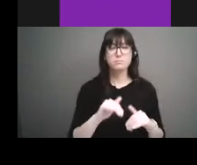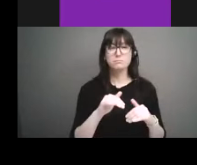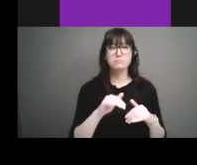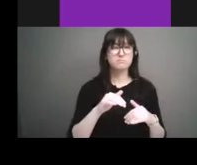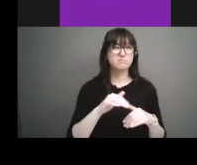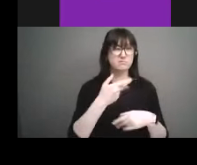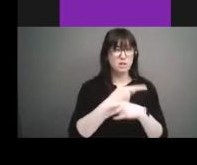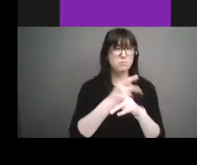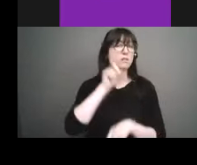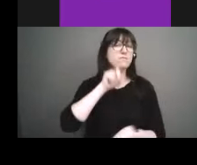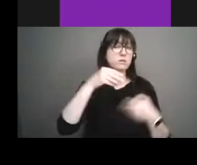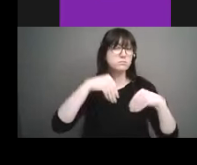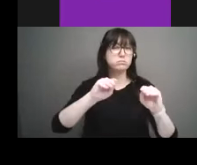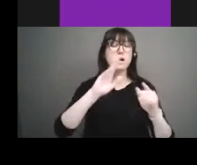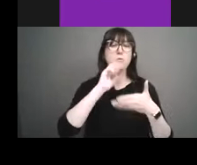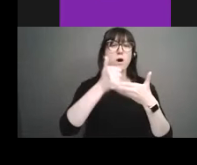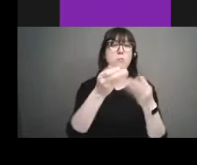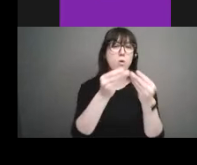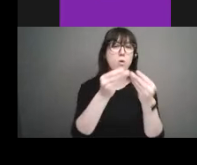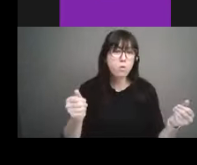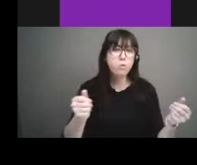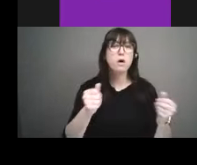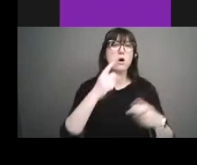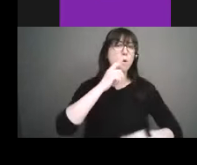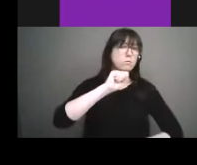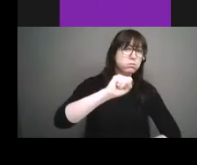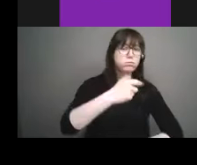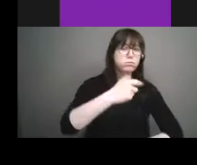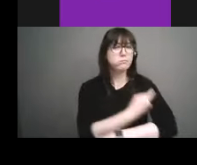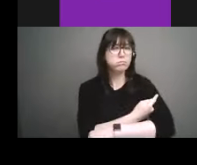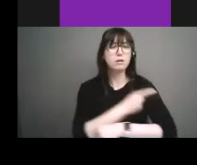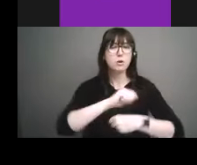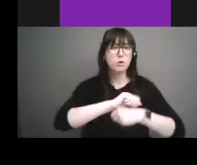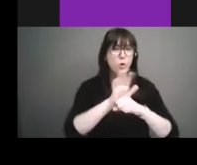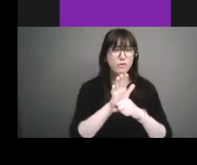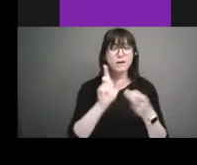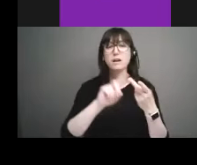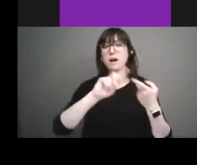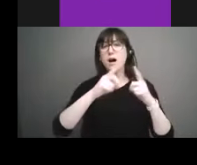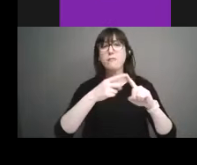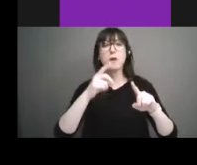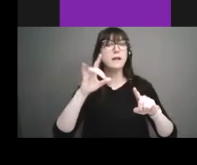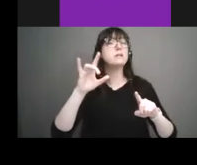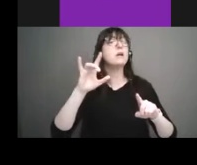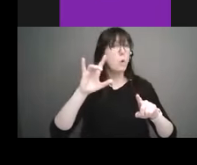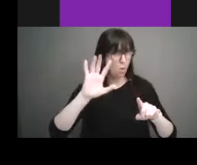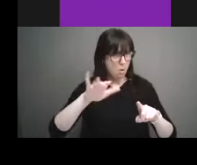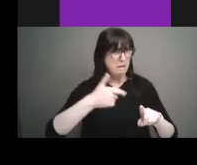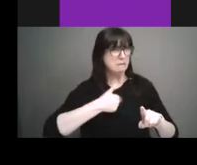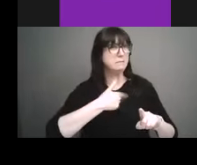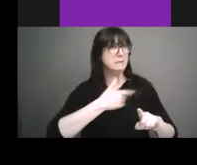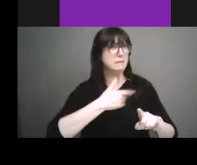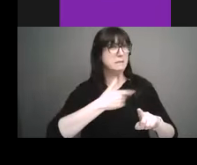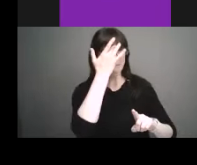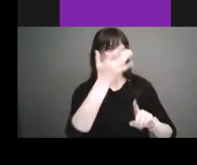that claim to treat or prevent the disease, or friends asking for financial aid alleging that they have the disease and